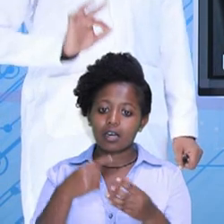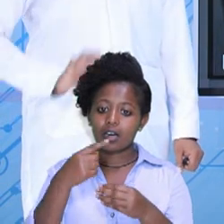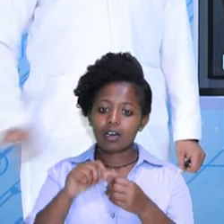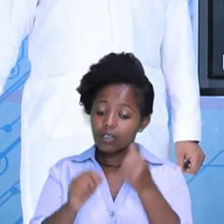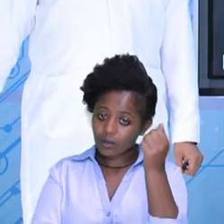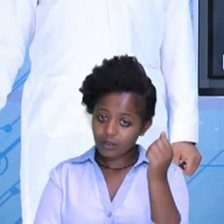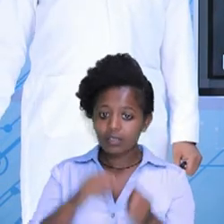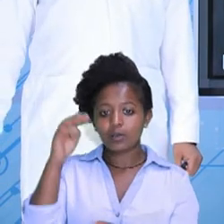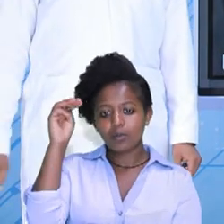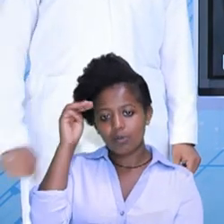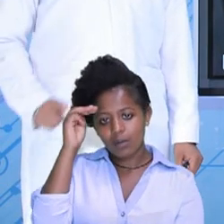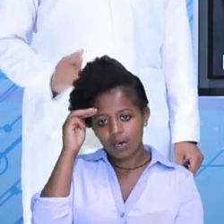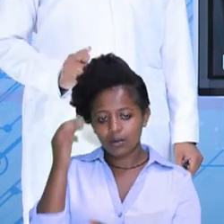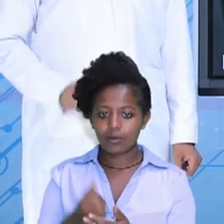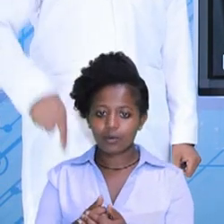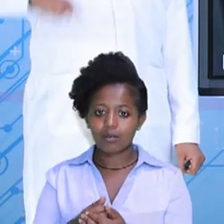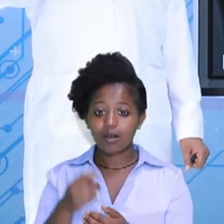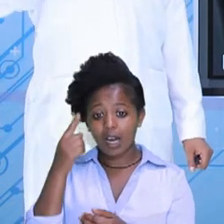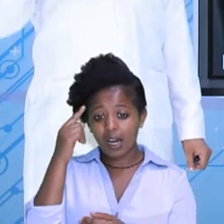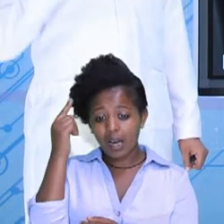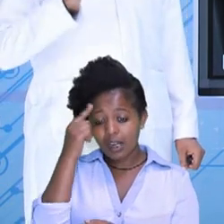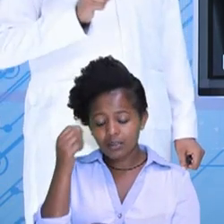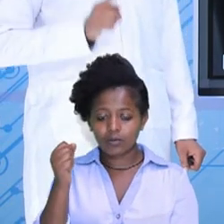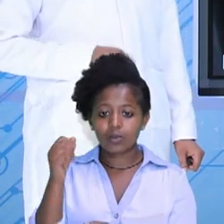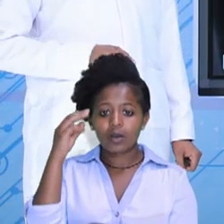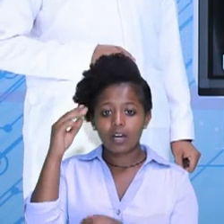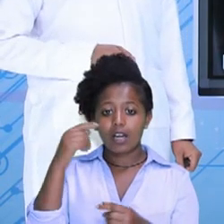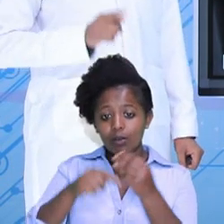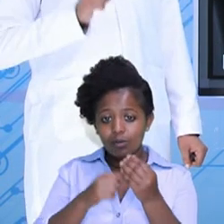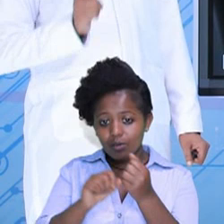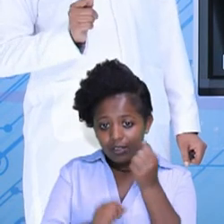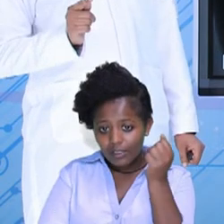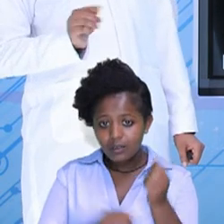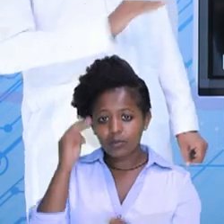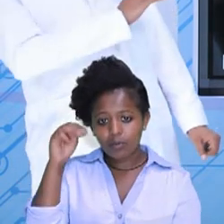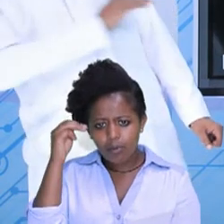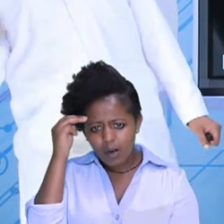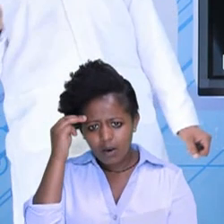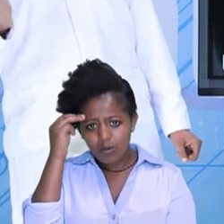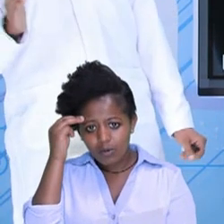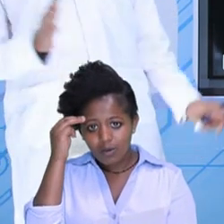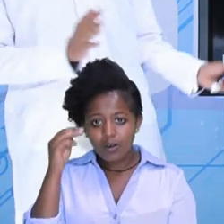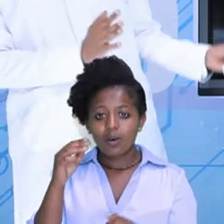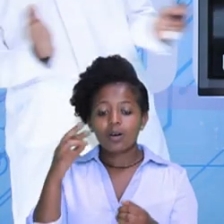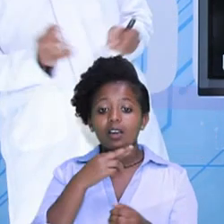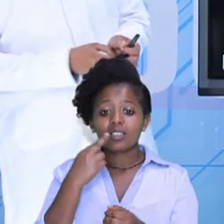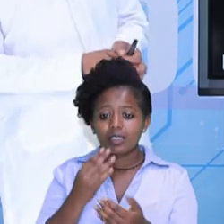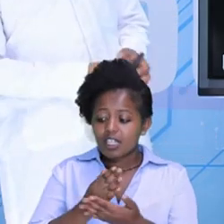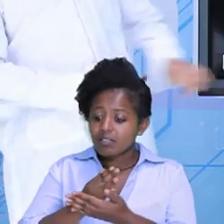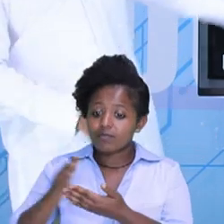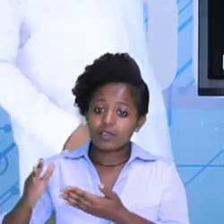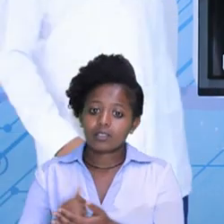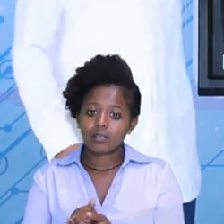According to Mao, mind you student, according to Mao, Russia was revisionist.